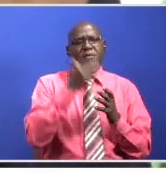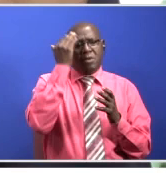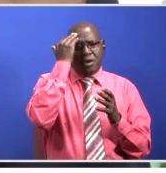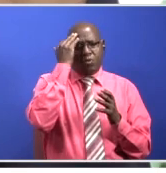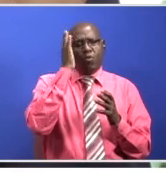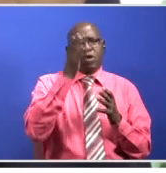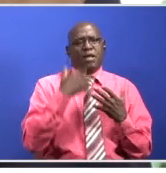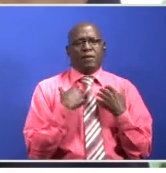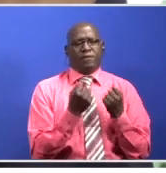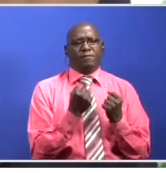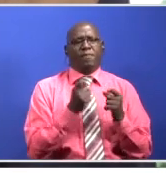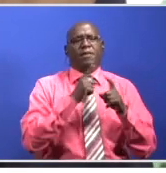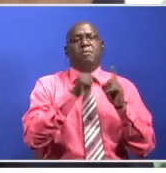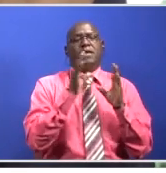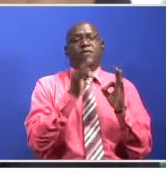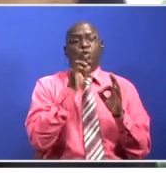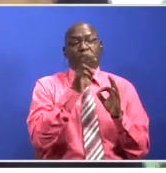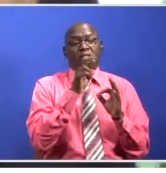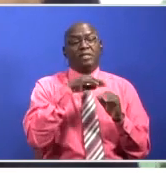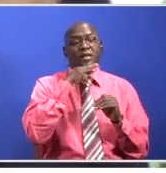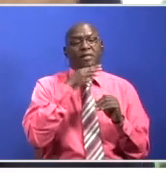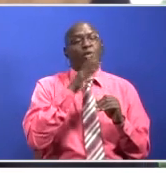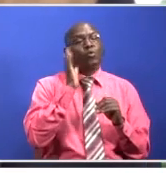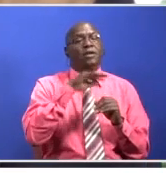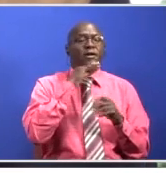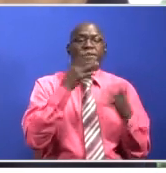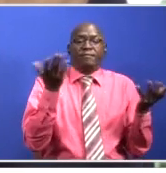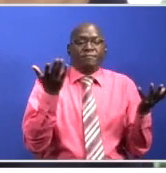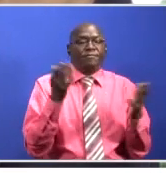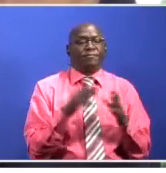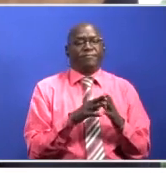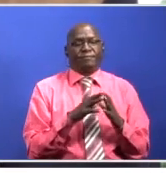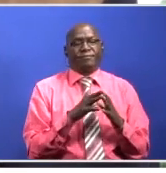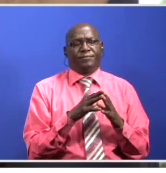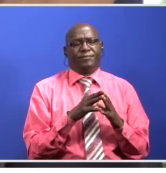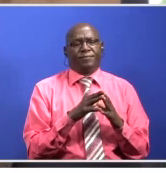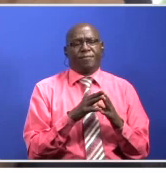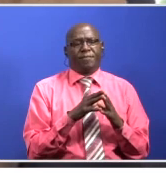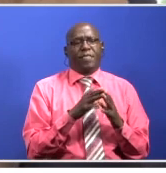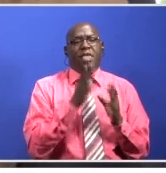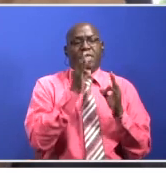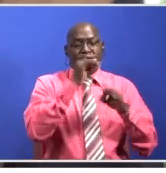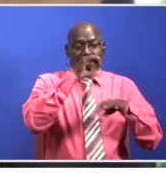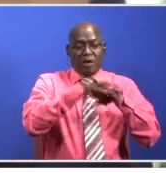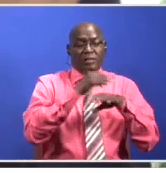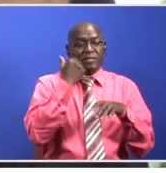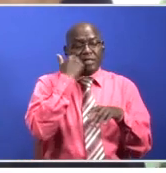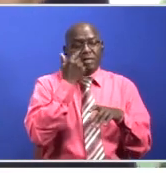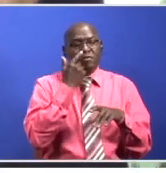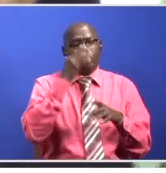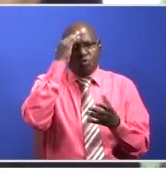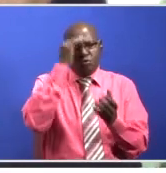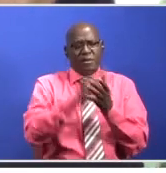nitapona. Lakini ukiona kifo utakufa. Kwa hivyo inafaa ukipatwa na ugonjwa amini